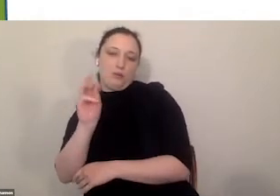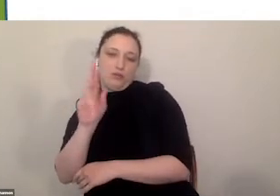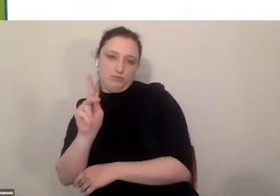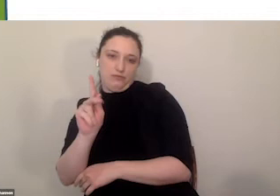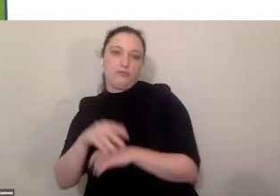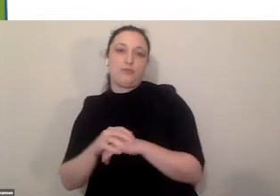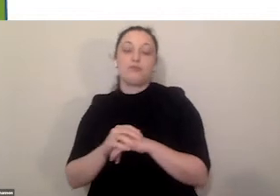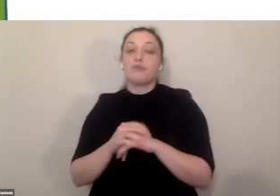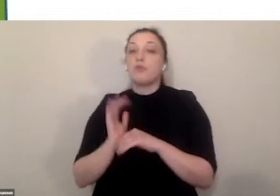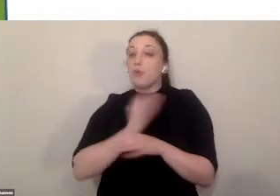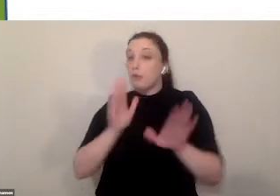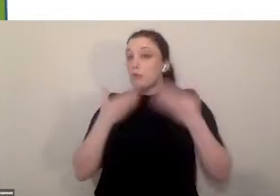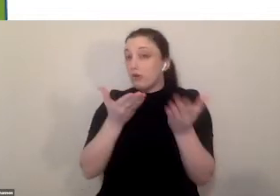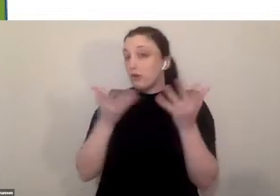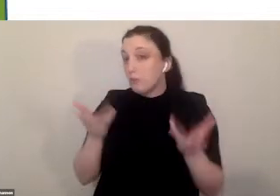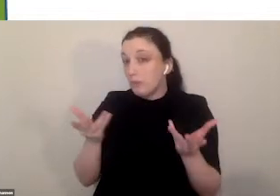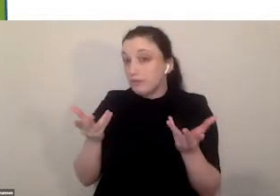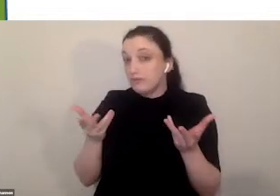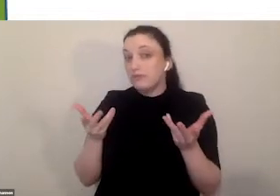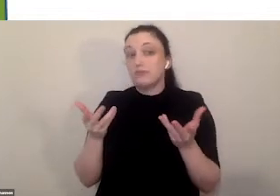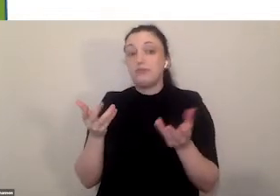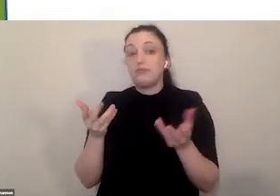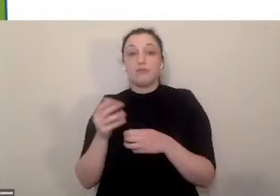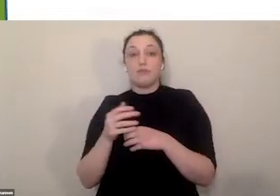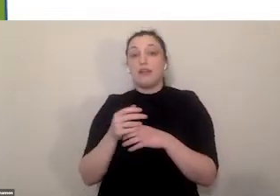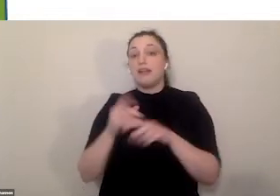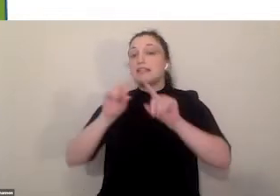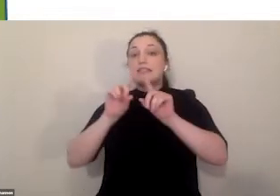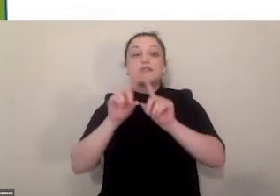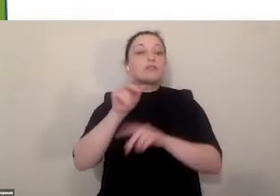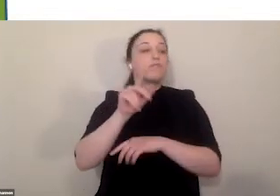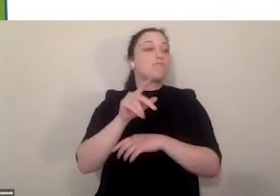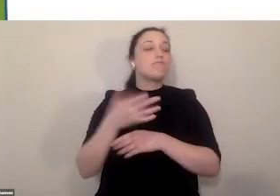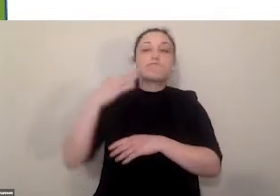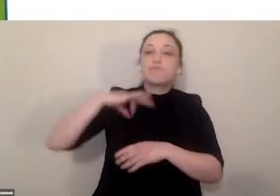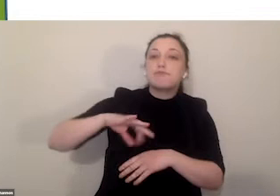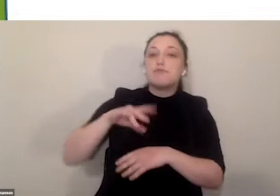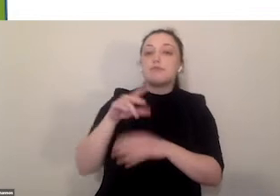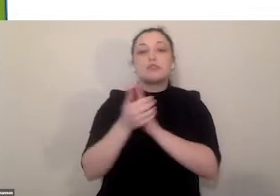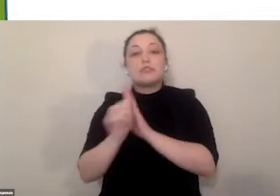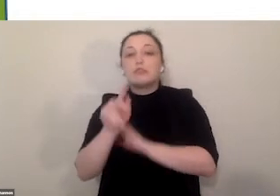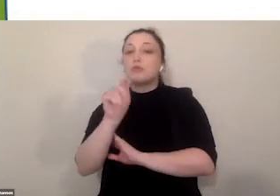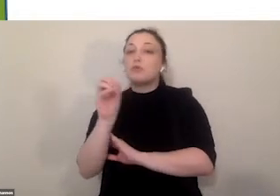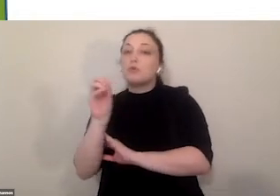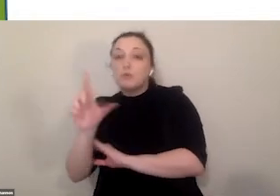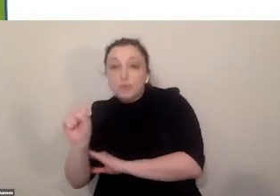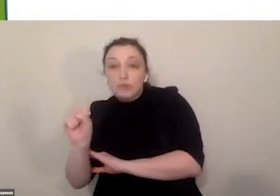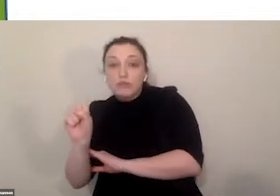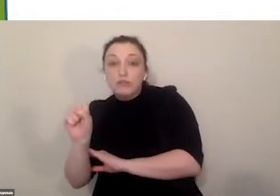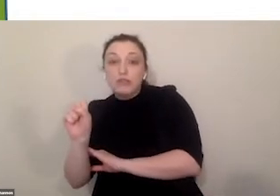members with different kinds of tools. So a lot of them that